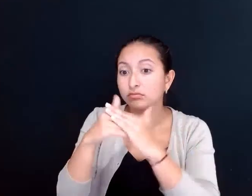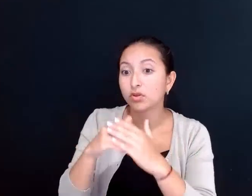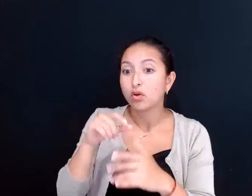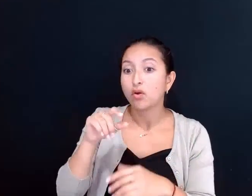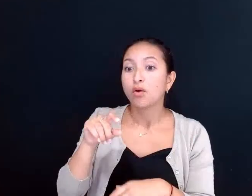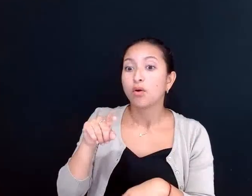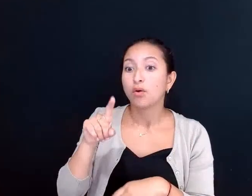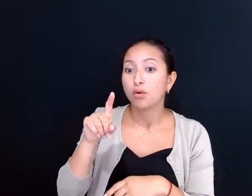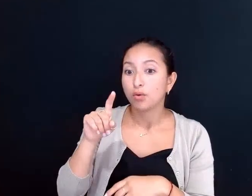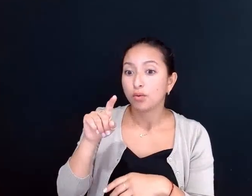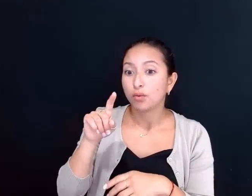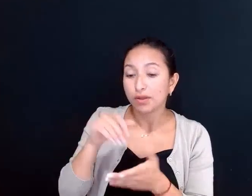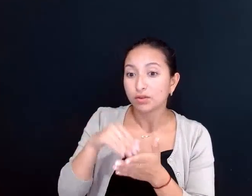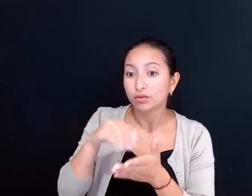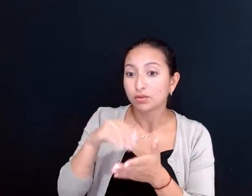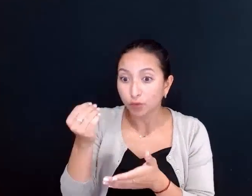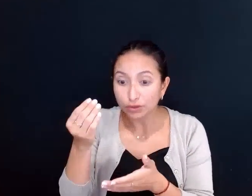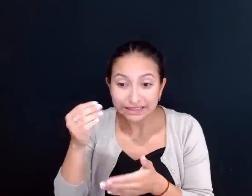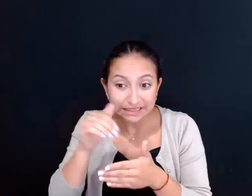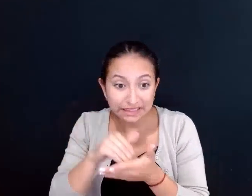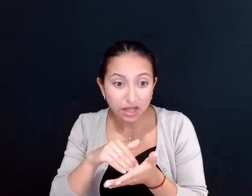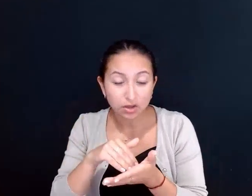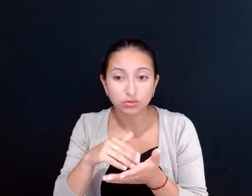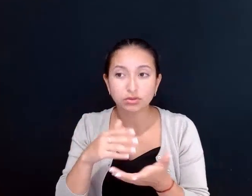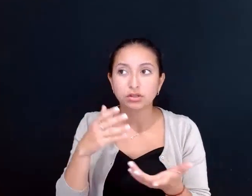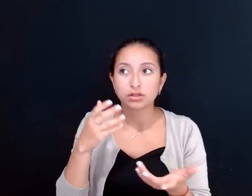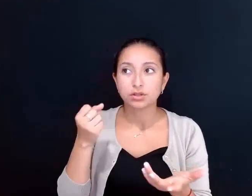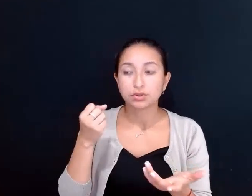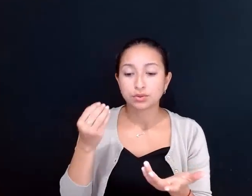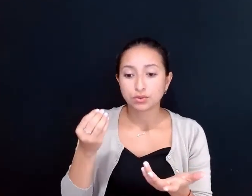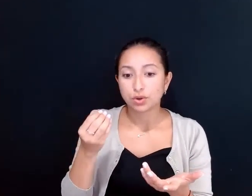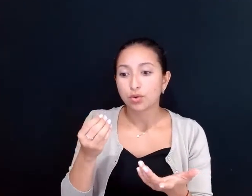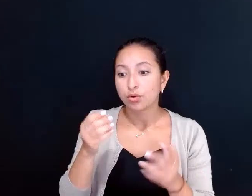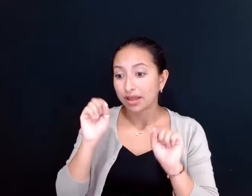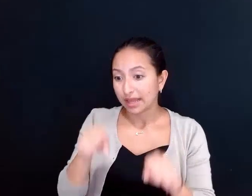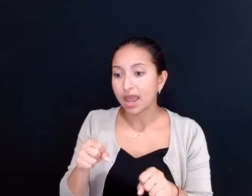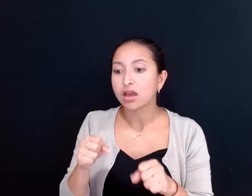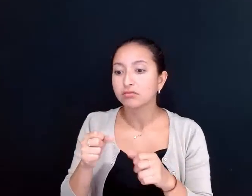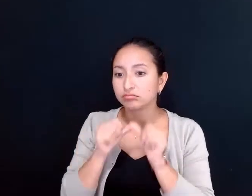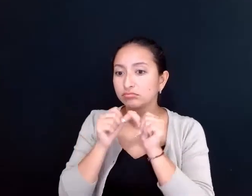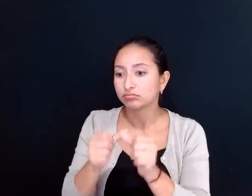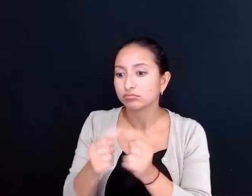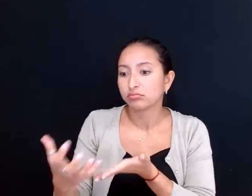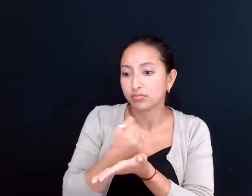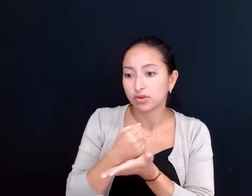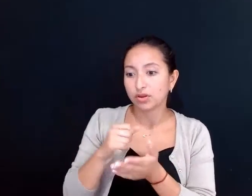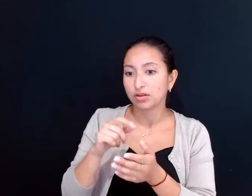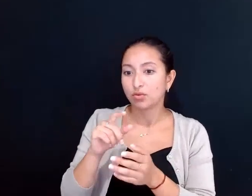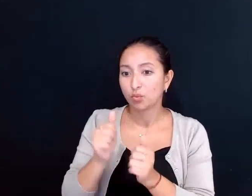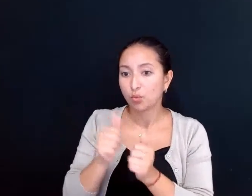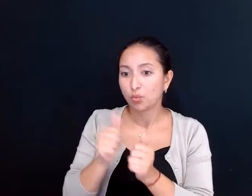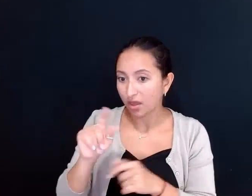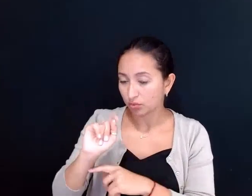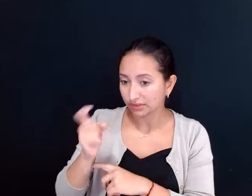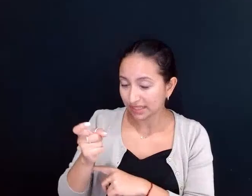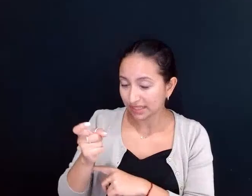can no longer contribute to them. At that point, they can continue to grow tax free. Um, the Medicaid concern